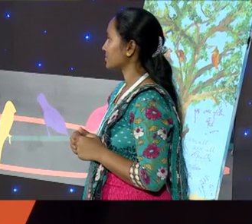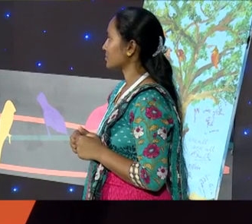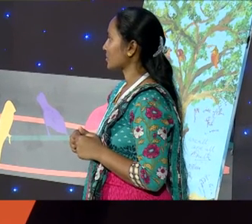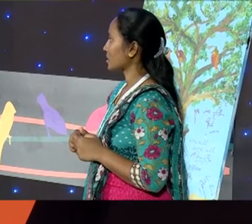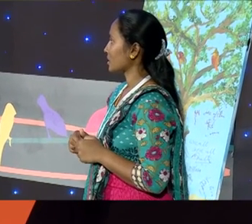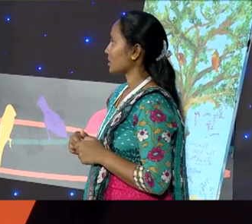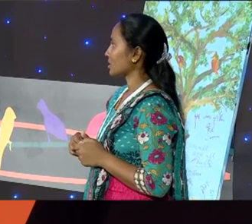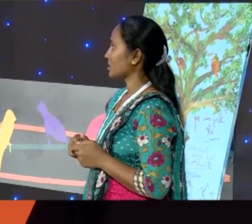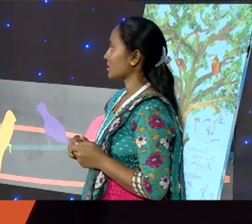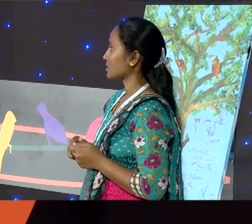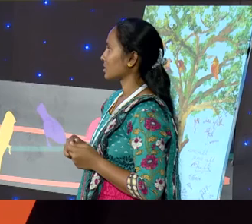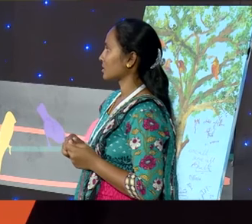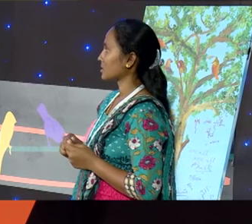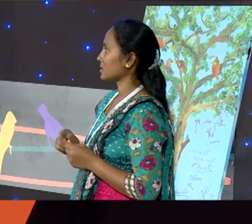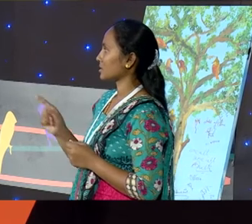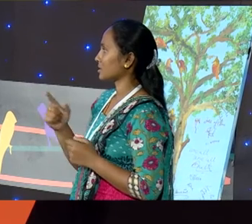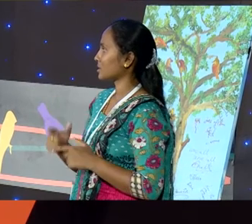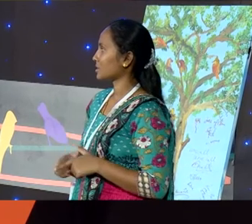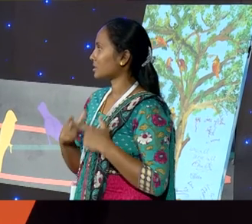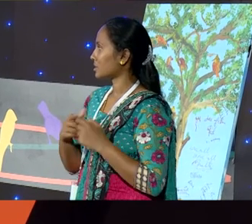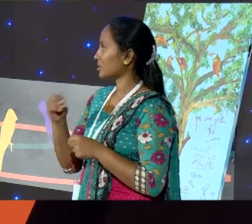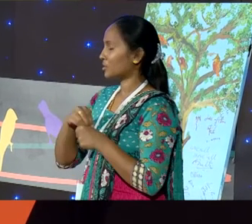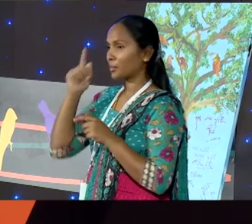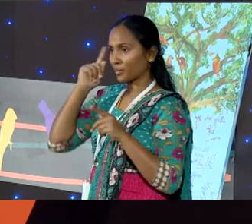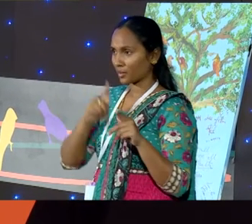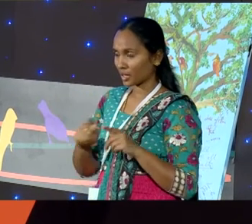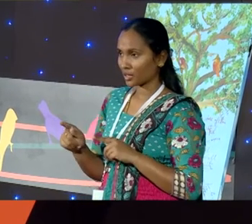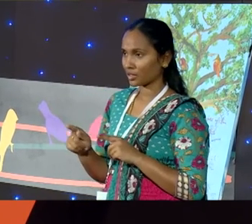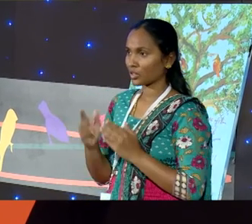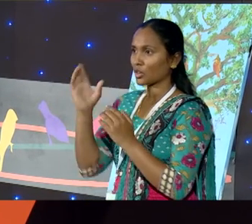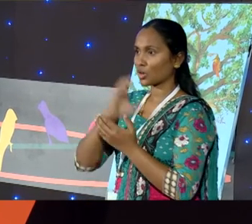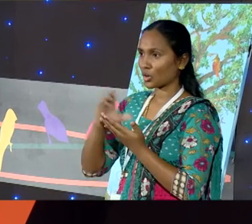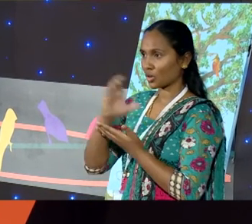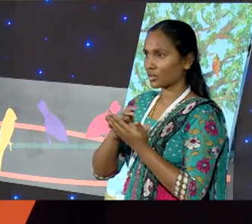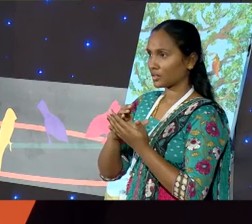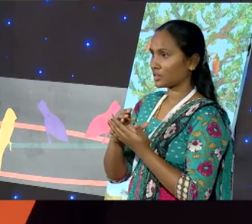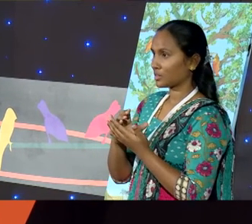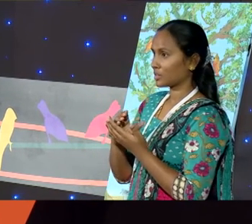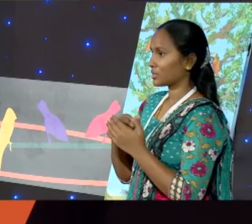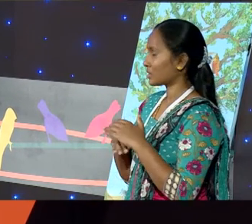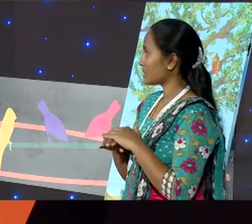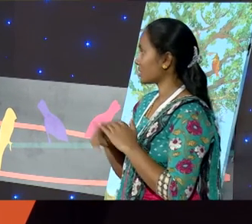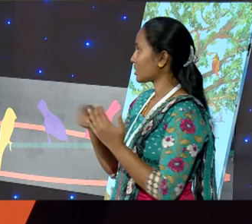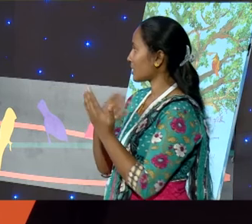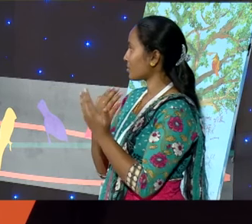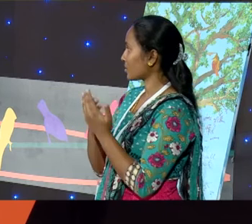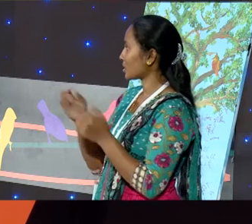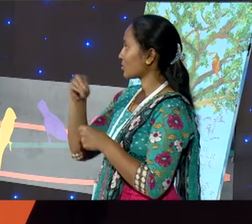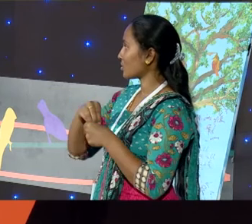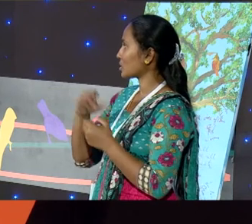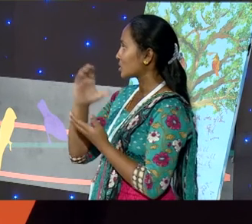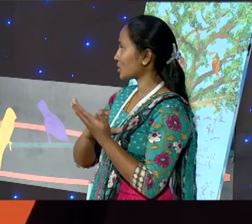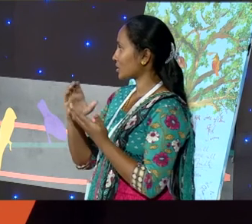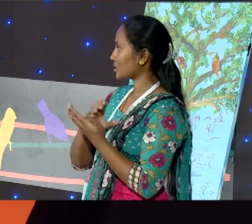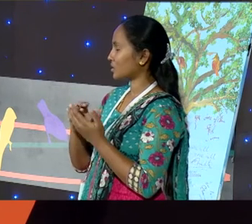However, life still wasn't very easy, because when I started applying to colleges across Delhi University, I realized that most colleges aren't